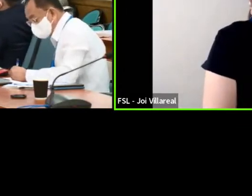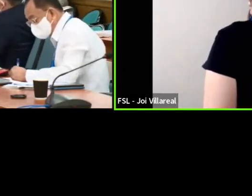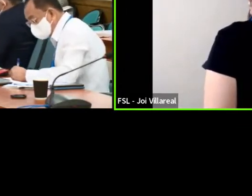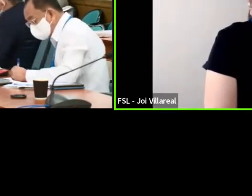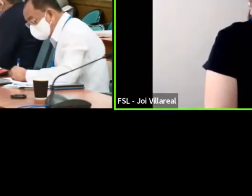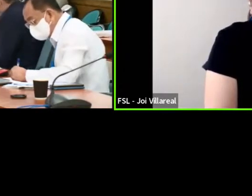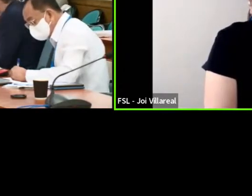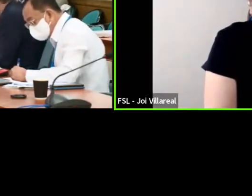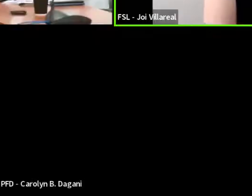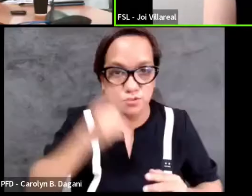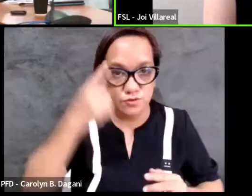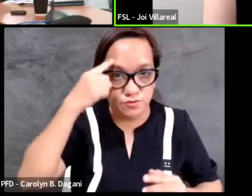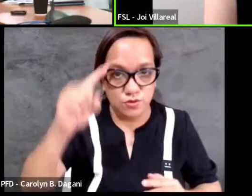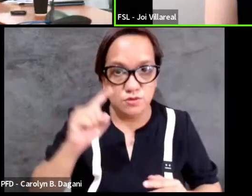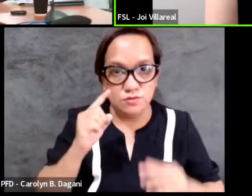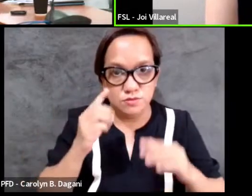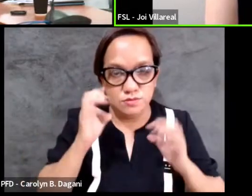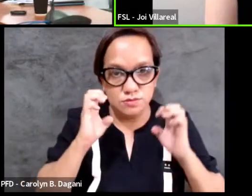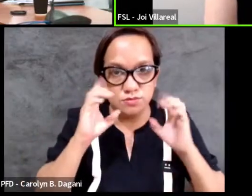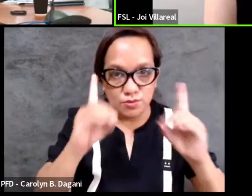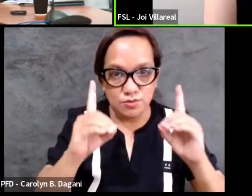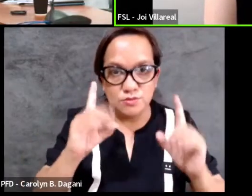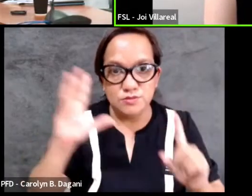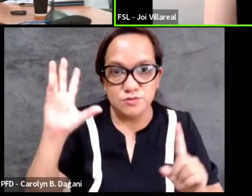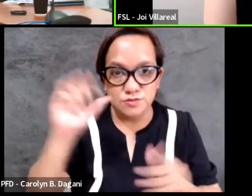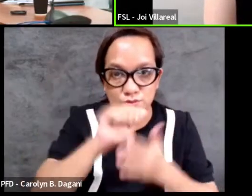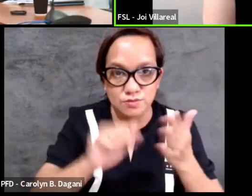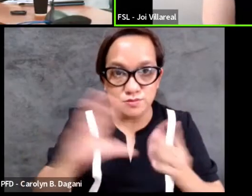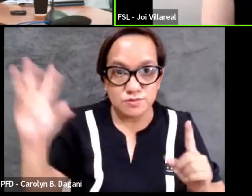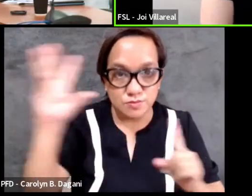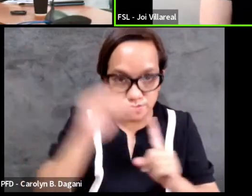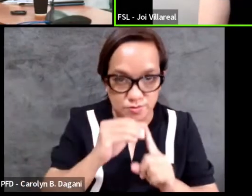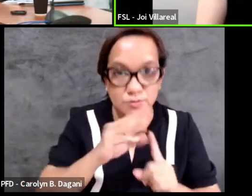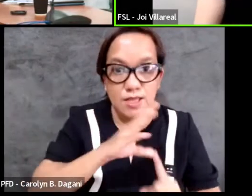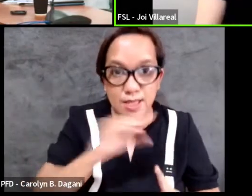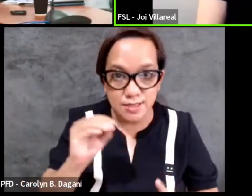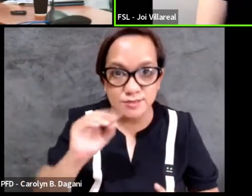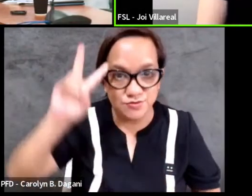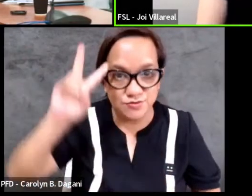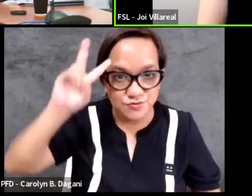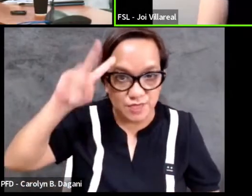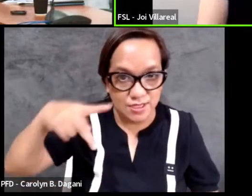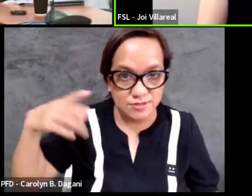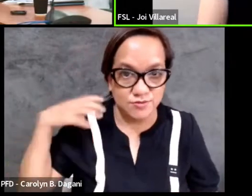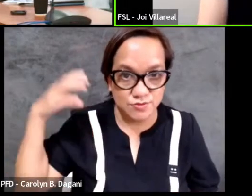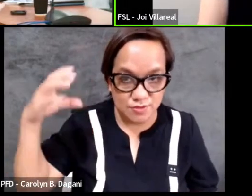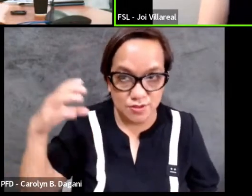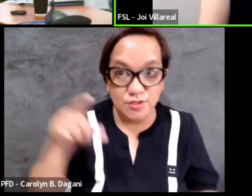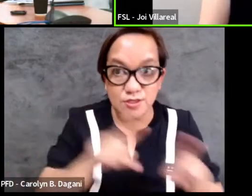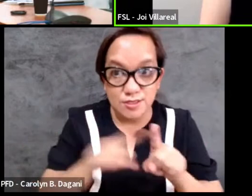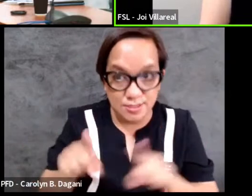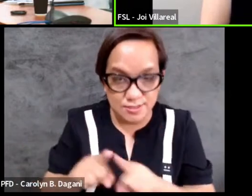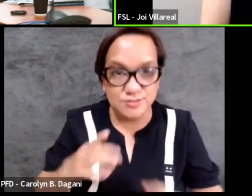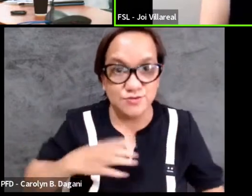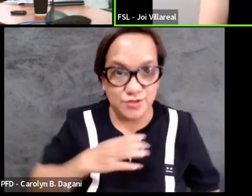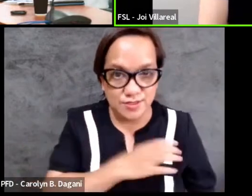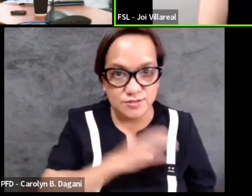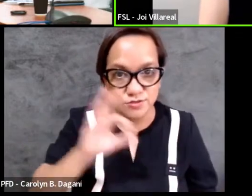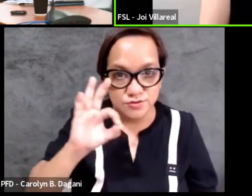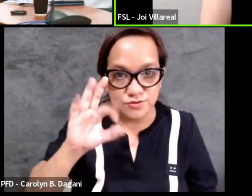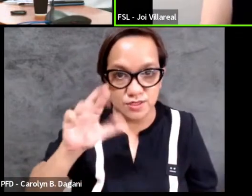Honorable Chair Roman and everyone in the committee, Chair Congressman Francis, and everyone po. Ako po,